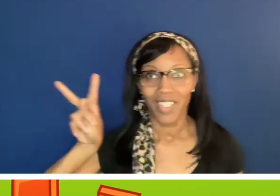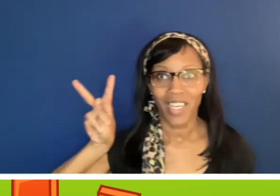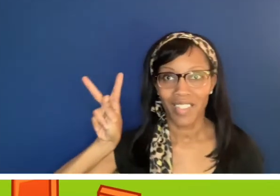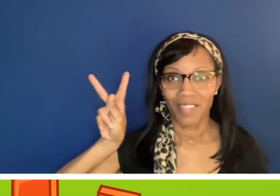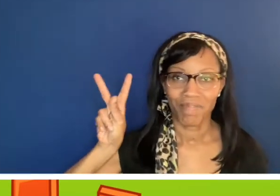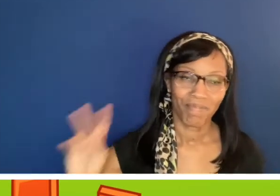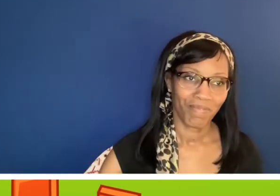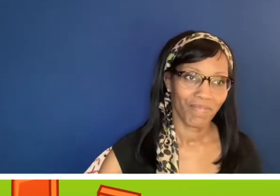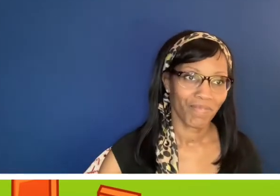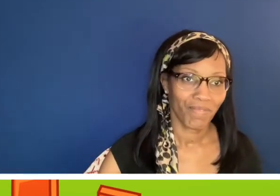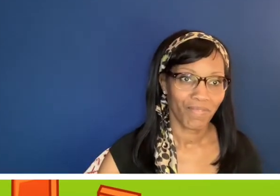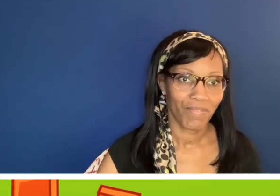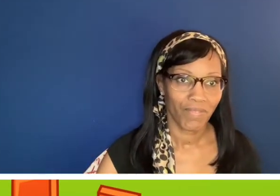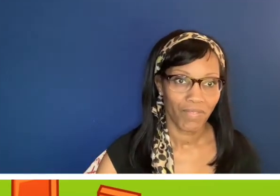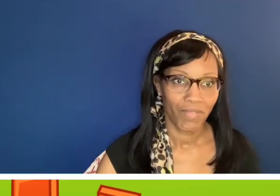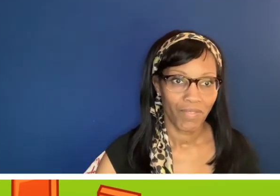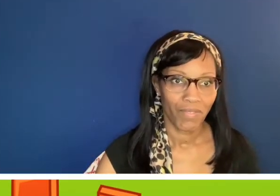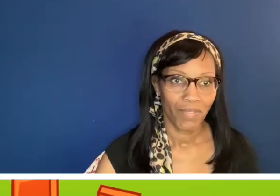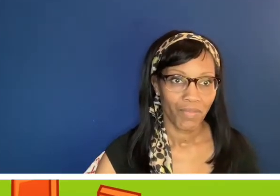K.